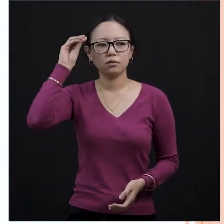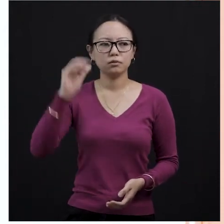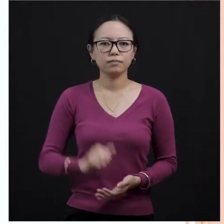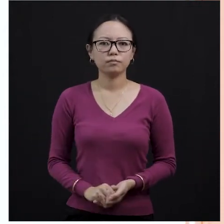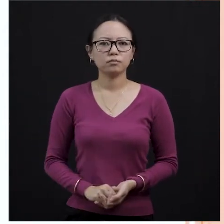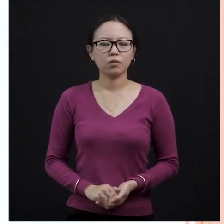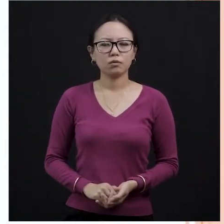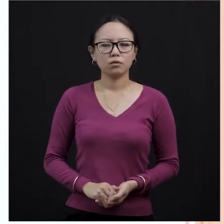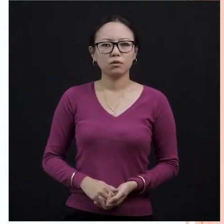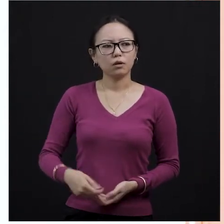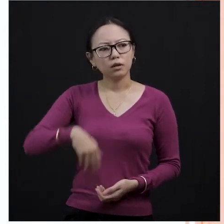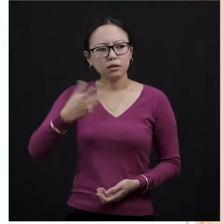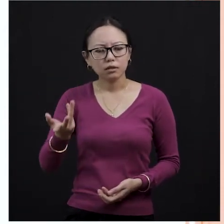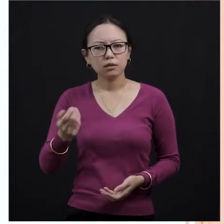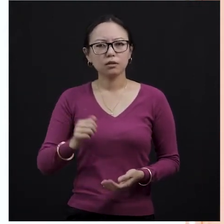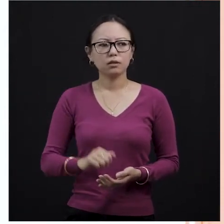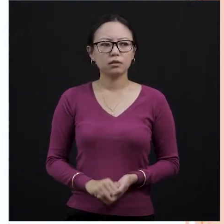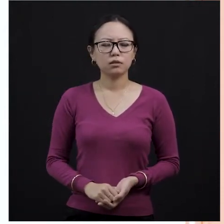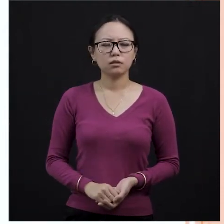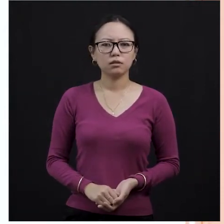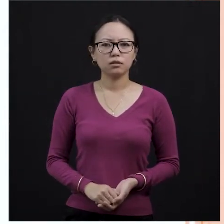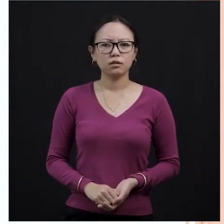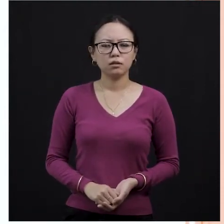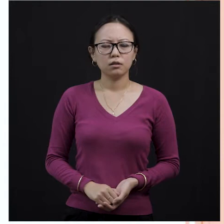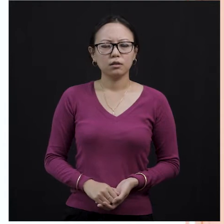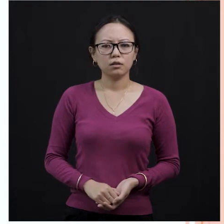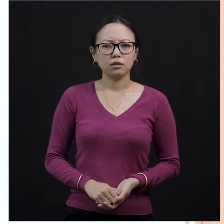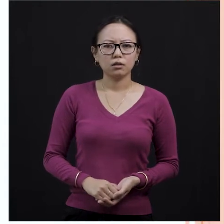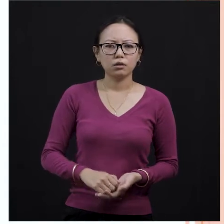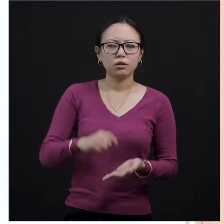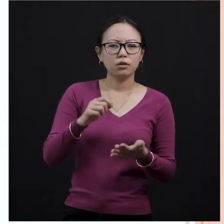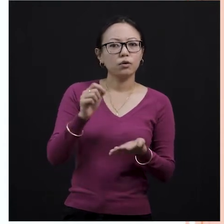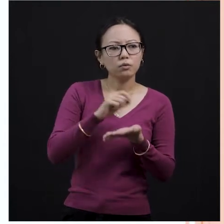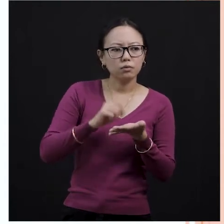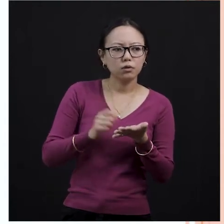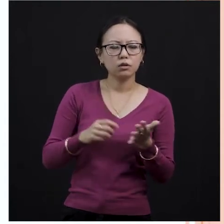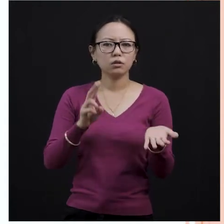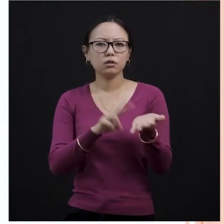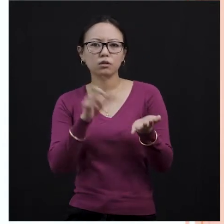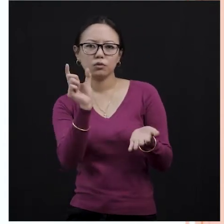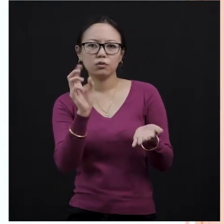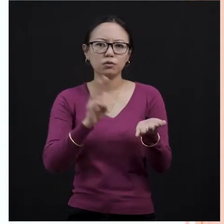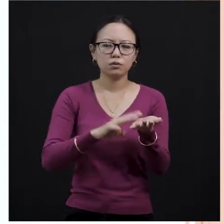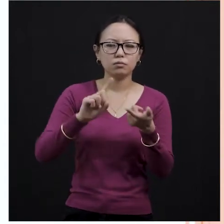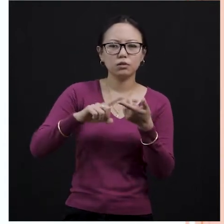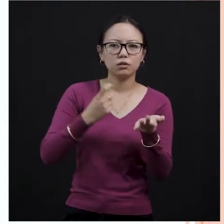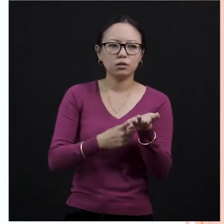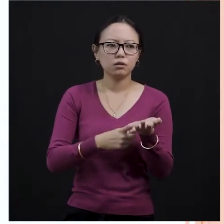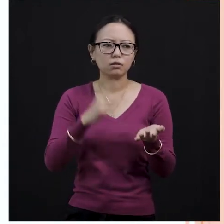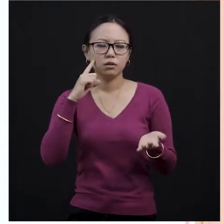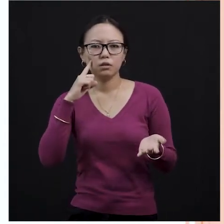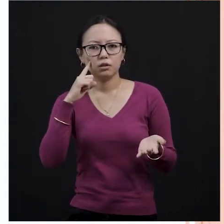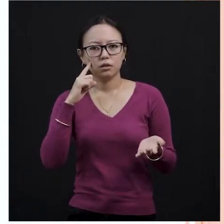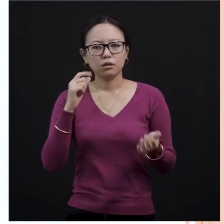thing that we will learn is how to write numerals and number